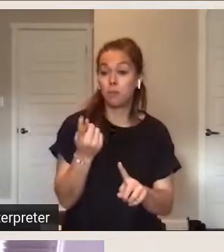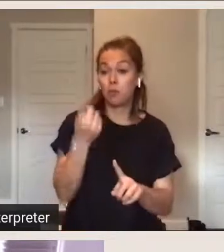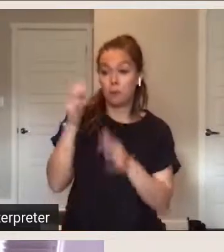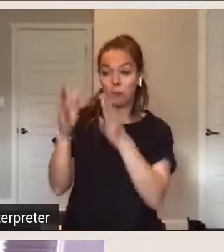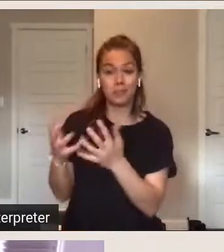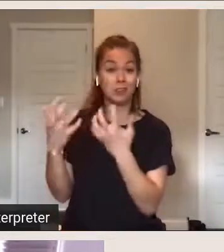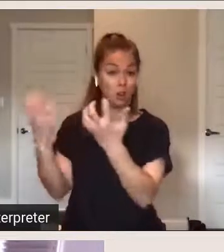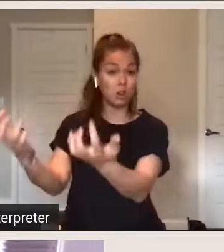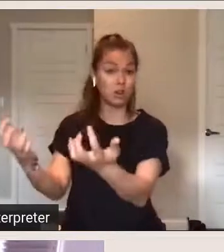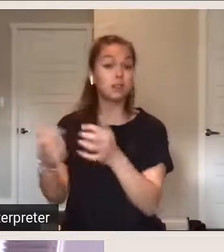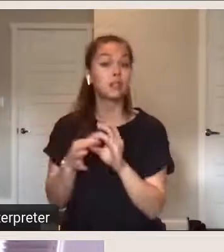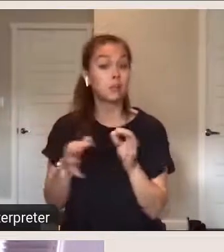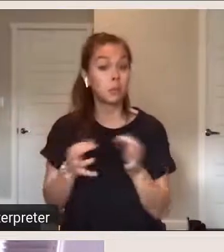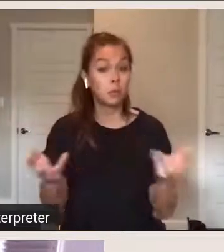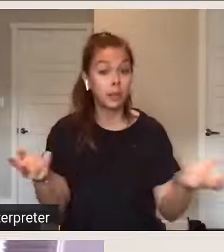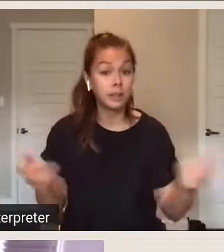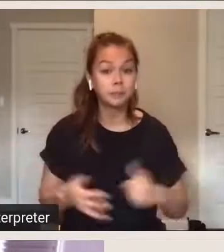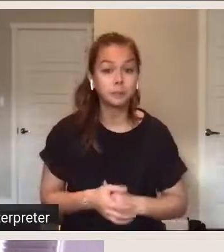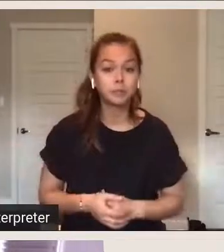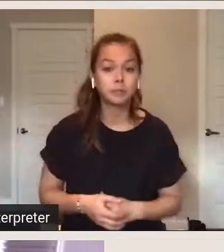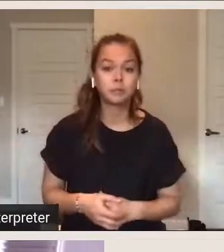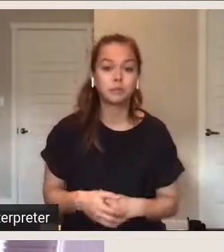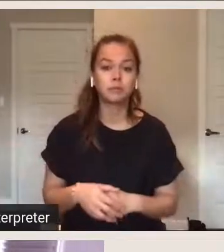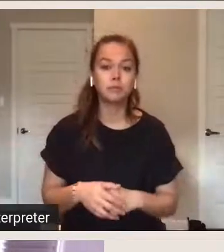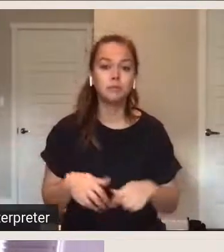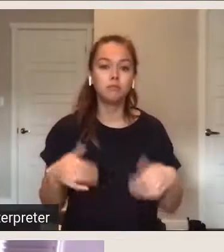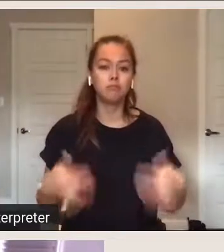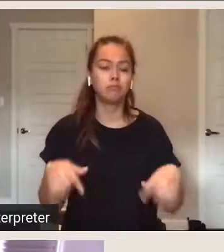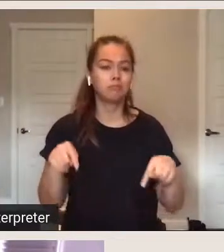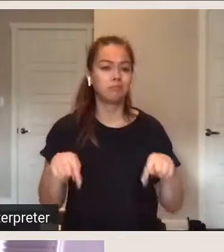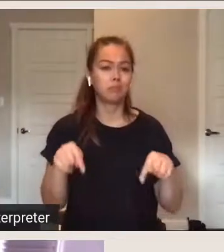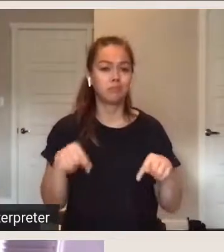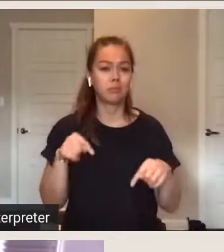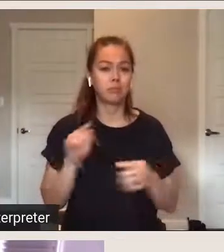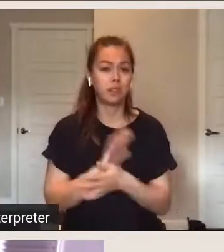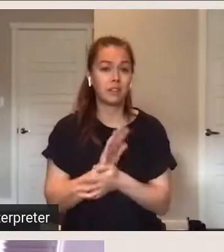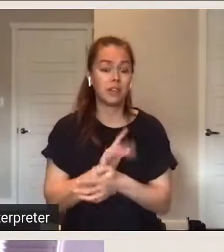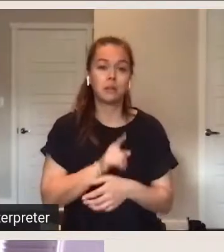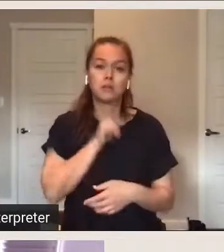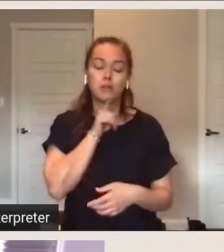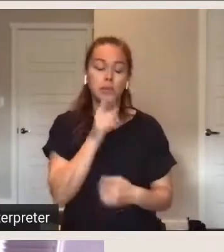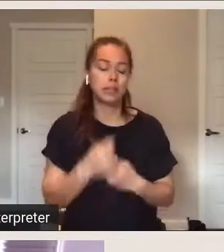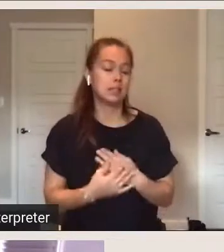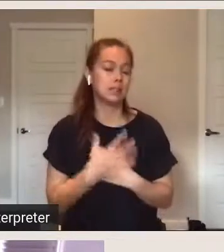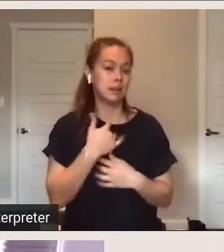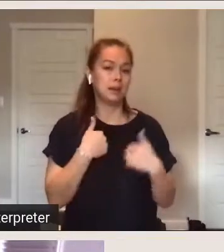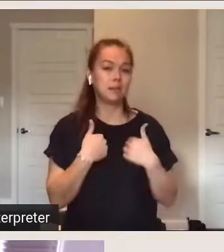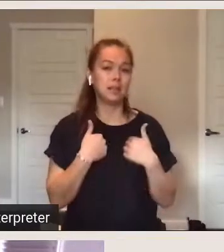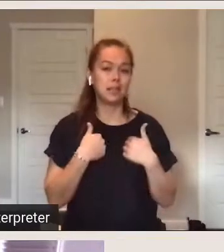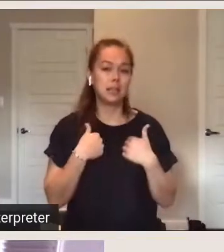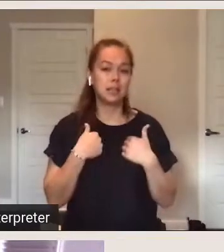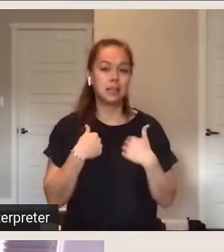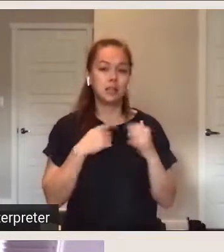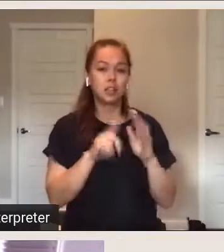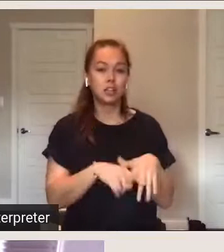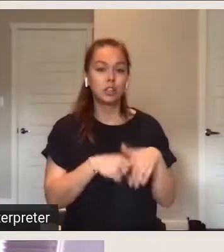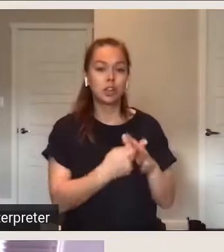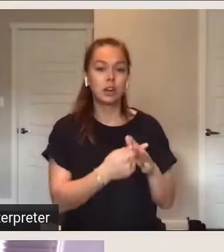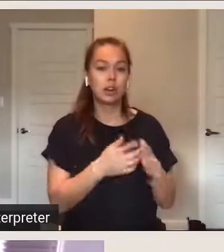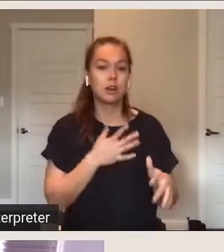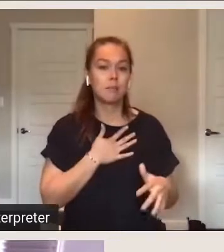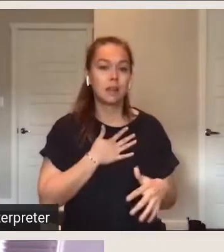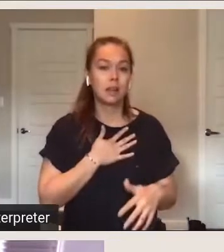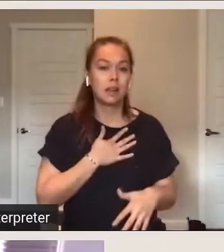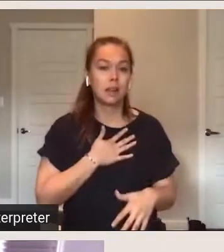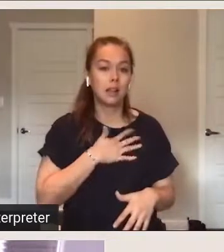audience members. So they say, this film really inspired me to get a similar portrait done for my grandmother and my